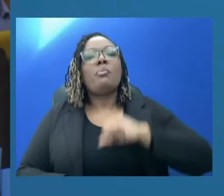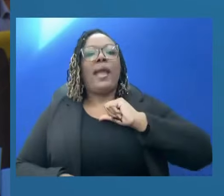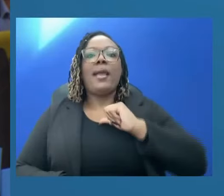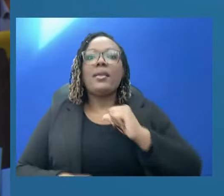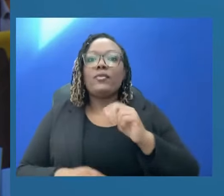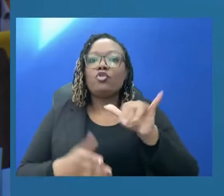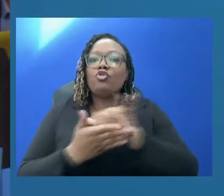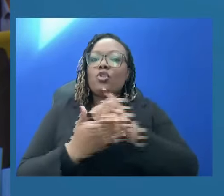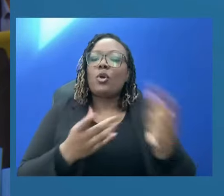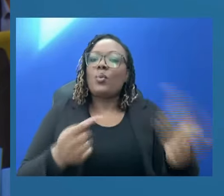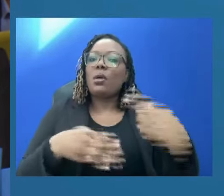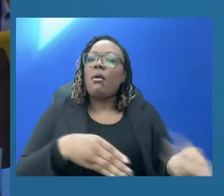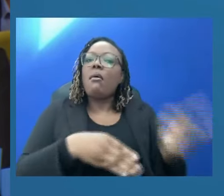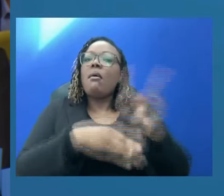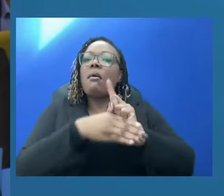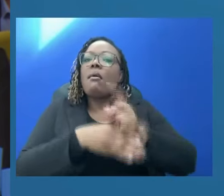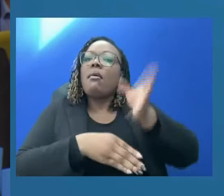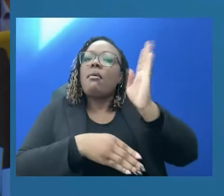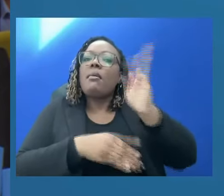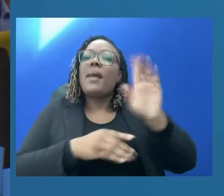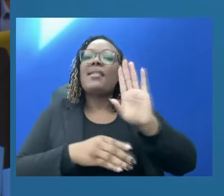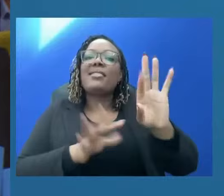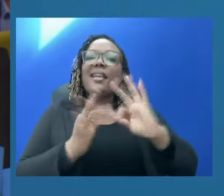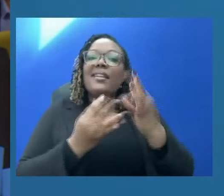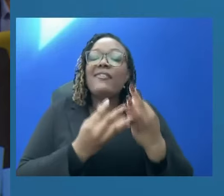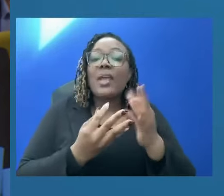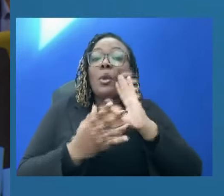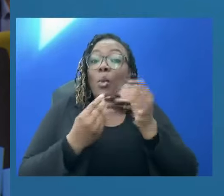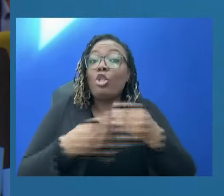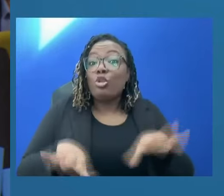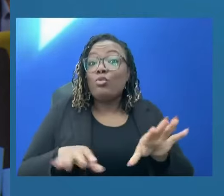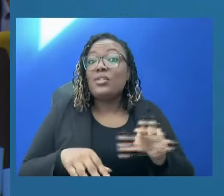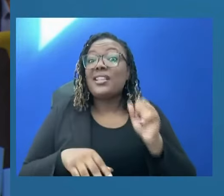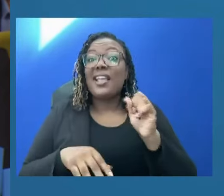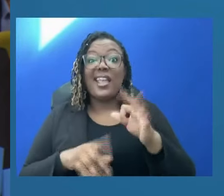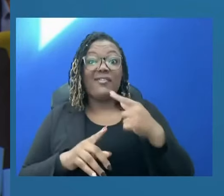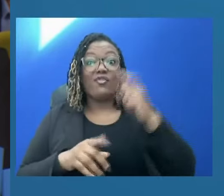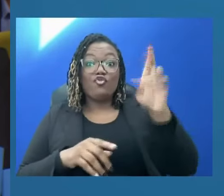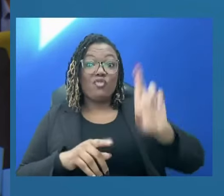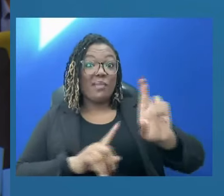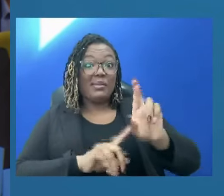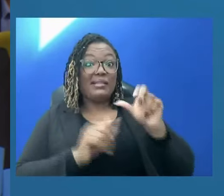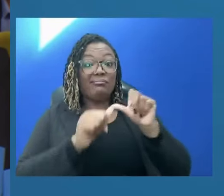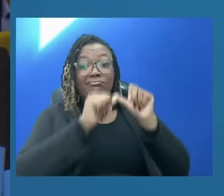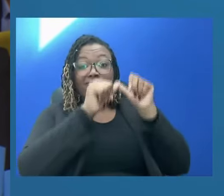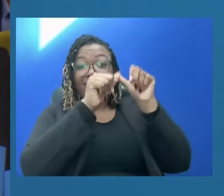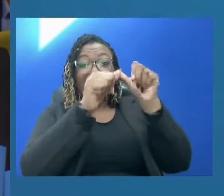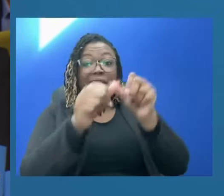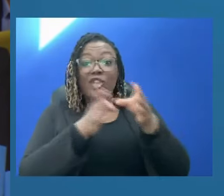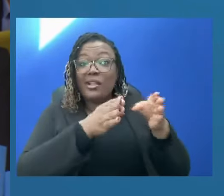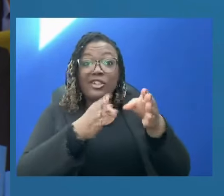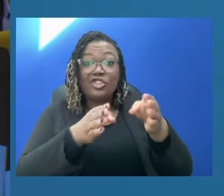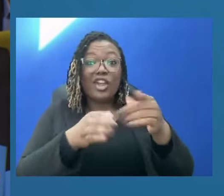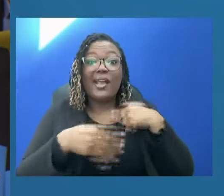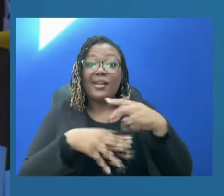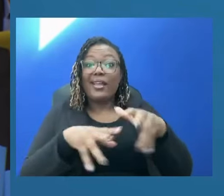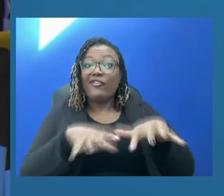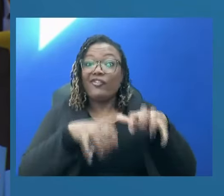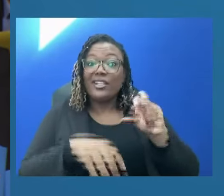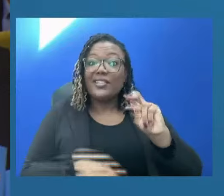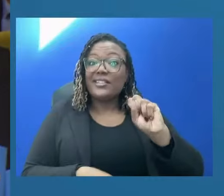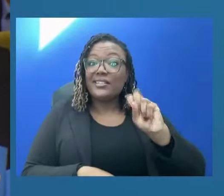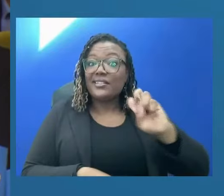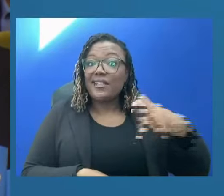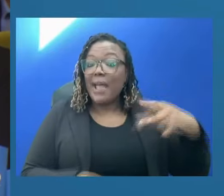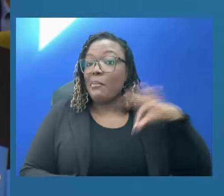about what they and their families stand to lose if, in fact, the Republicans continue down this track and freeze SNAP.